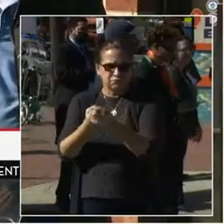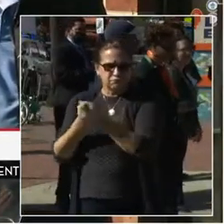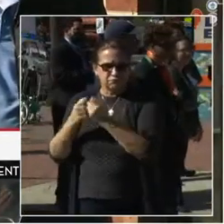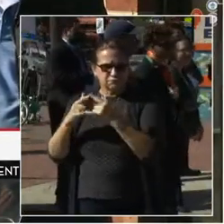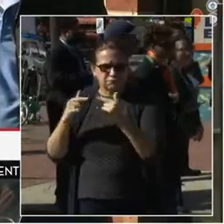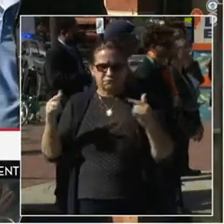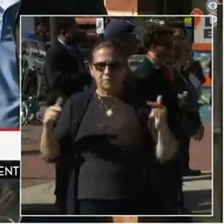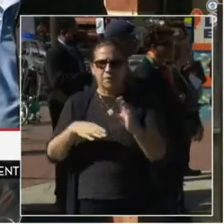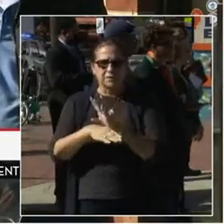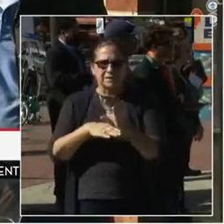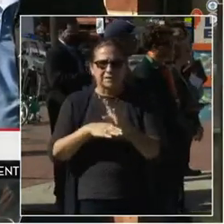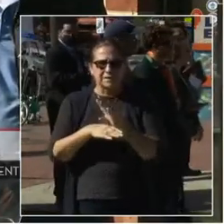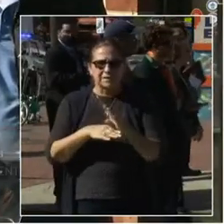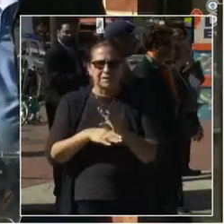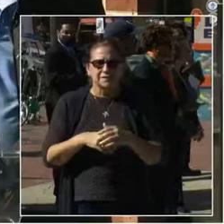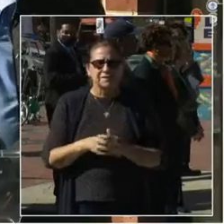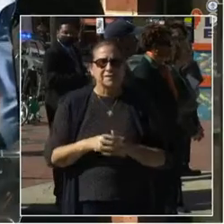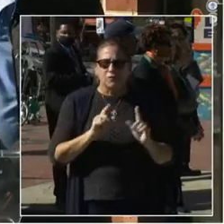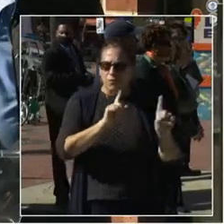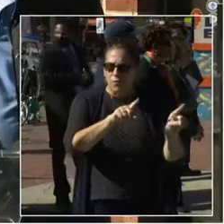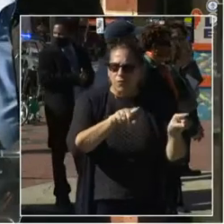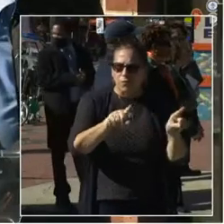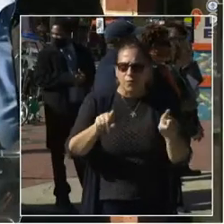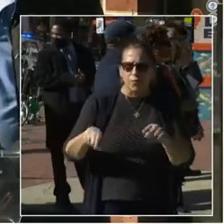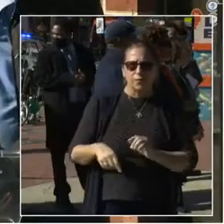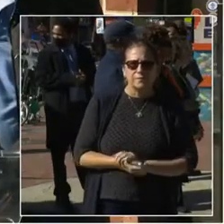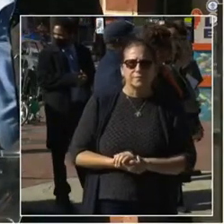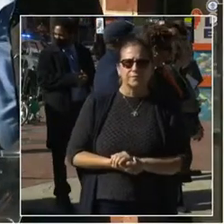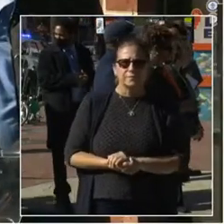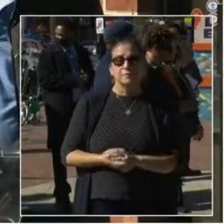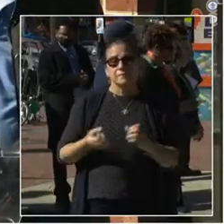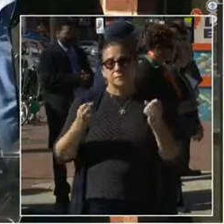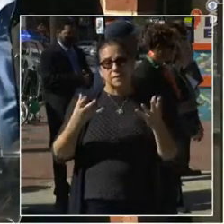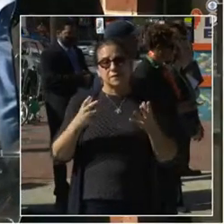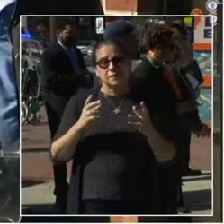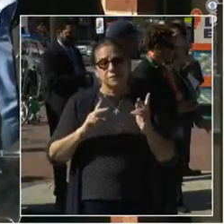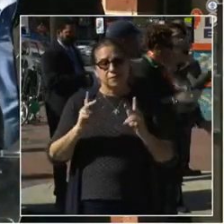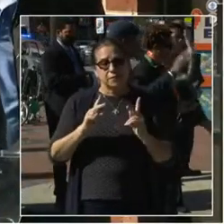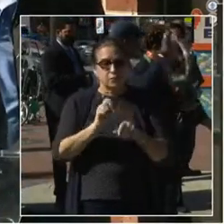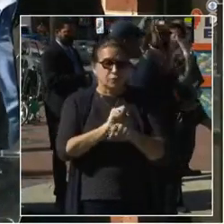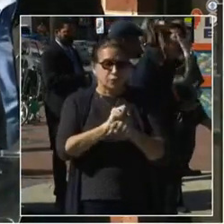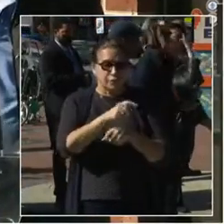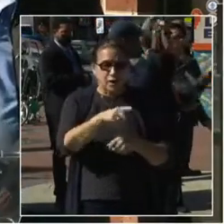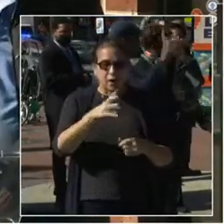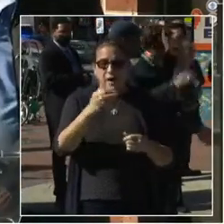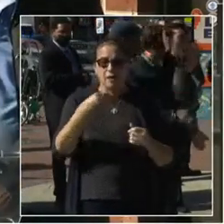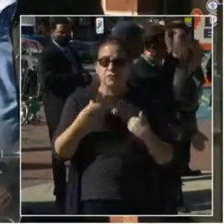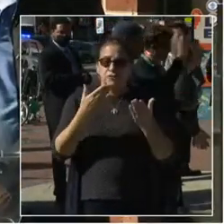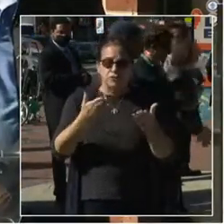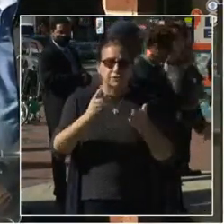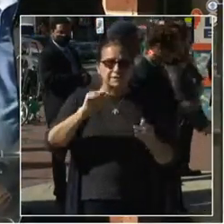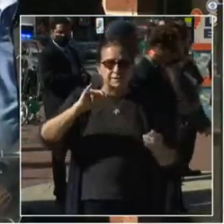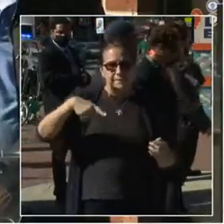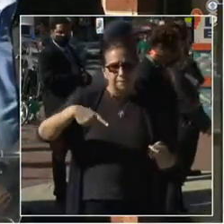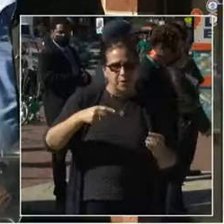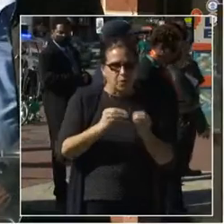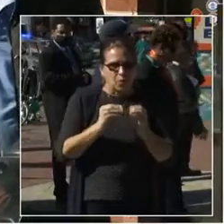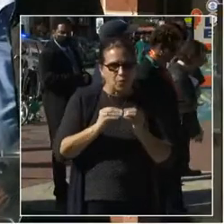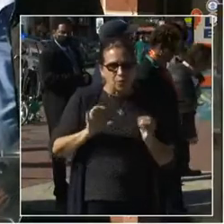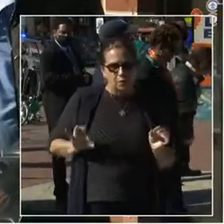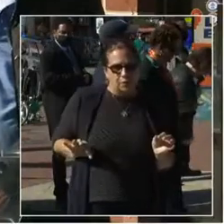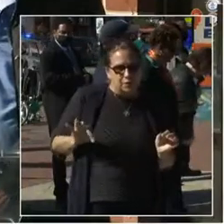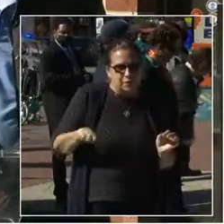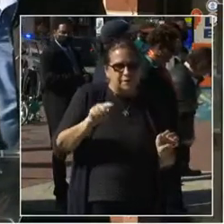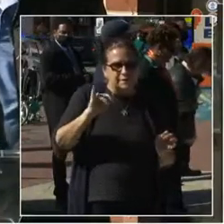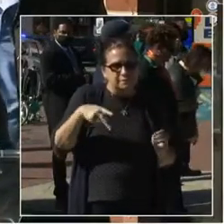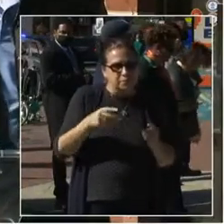at those restaurants, right? They tipped a little bit more, too. So raise your hand if you did that, too. Okay, a lot of good people doing that. And